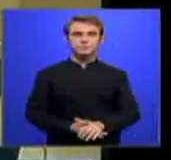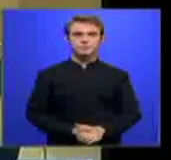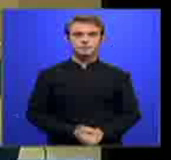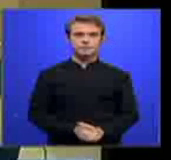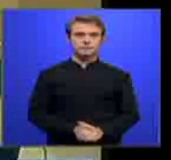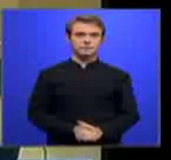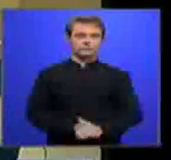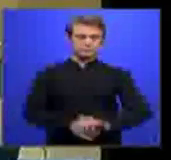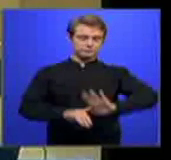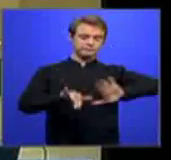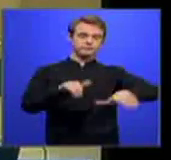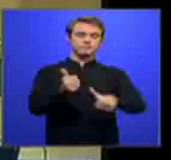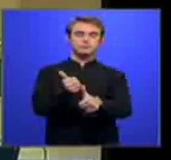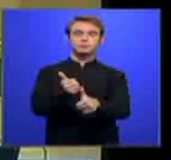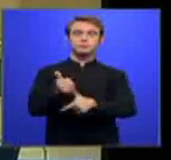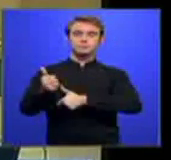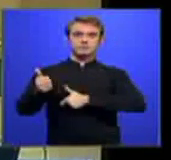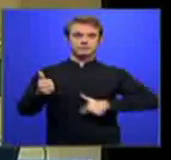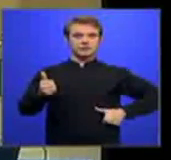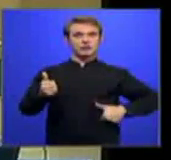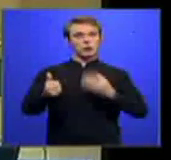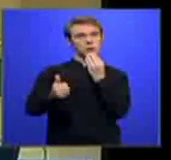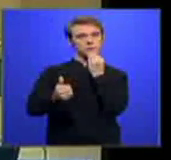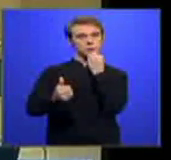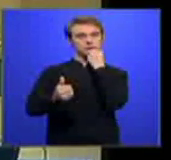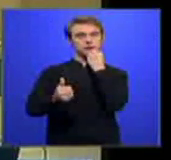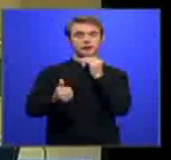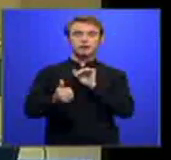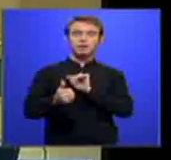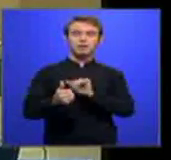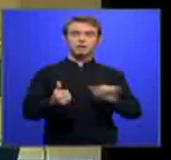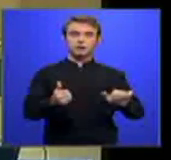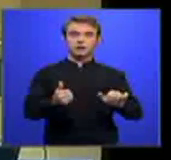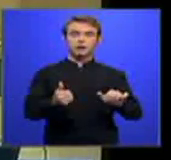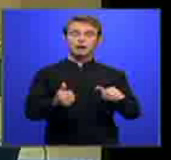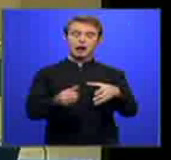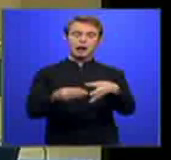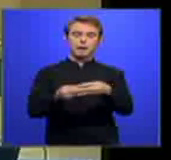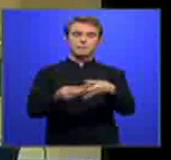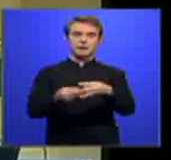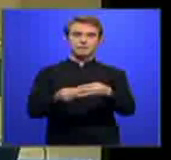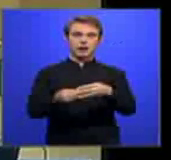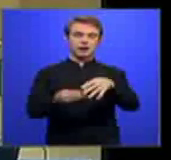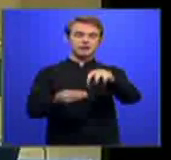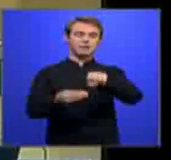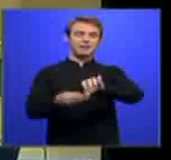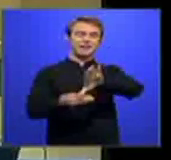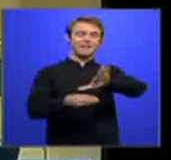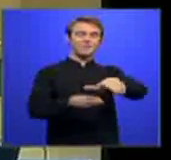Deputy President Motlanthe has appointed new members of the South African National AIDS Council